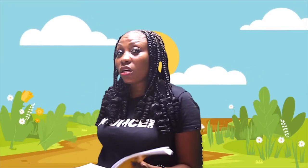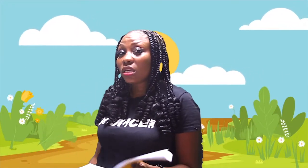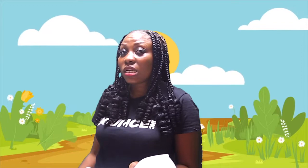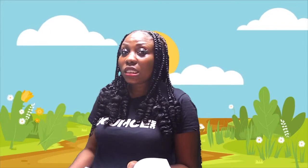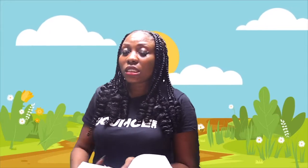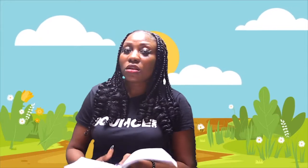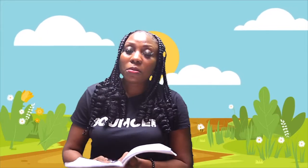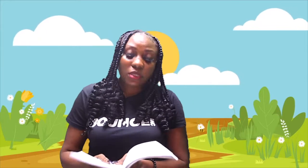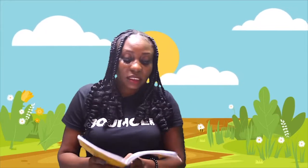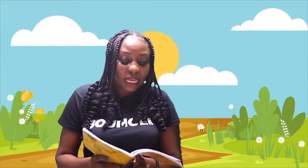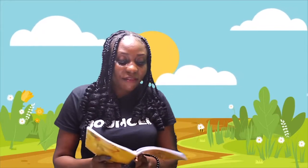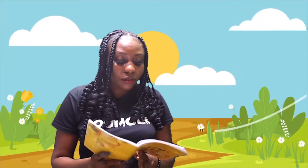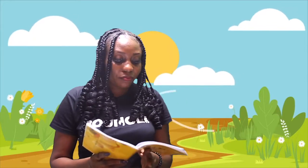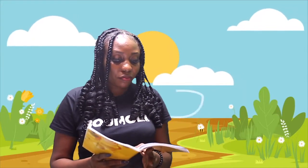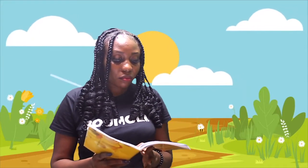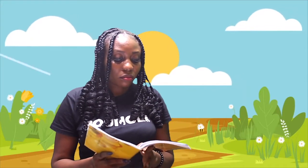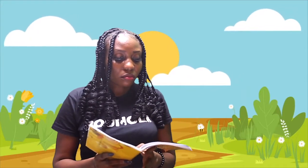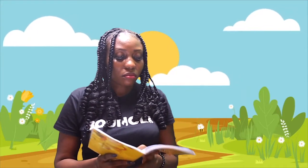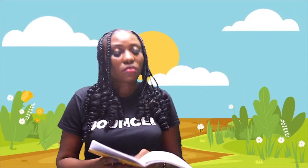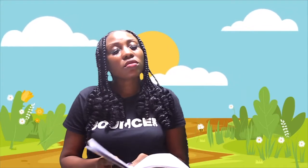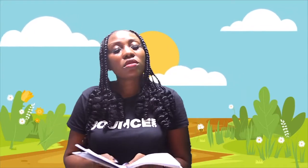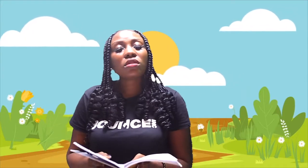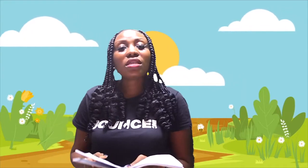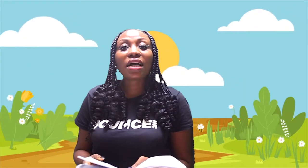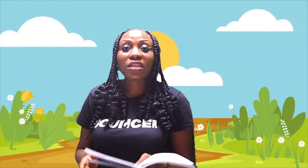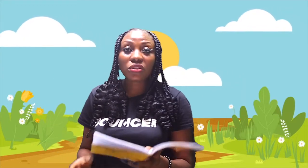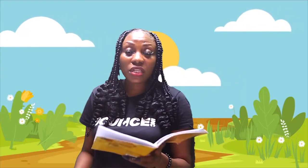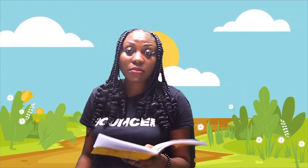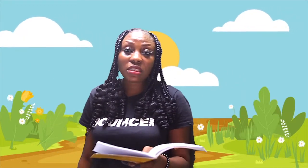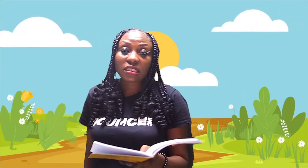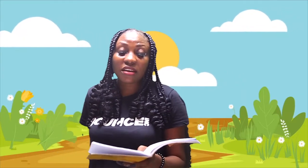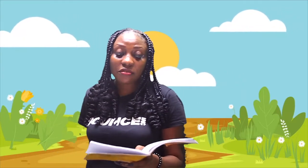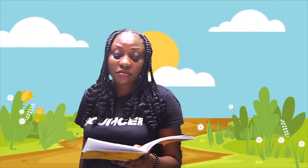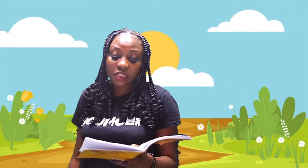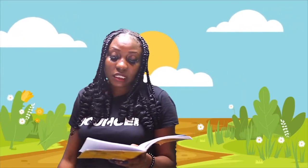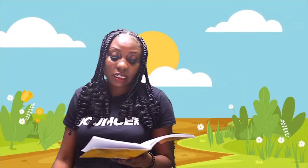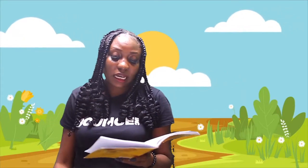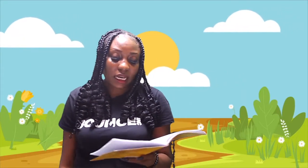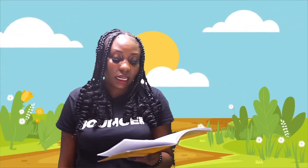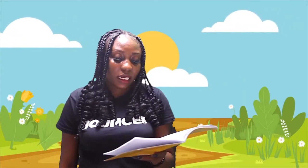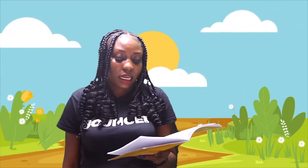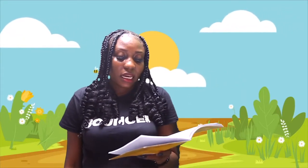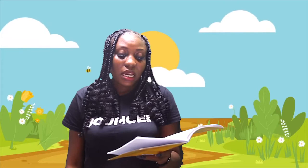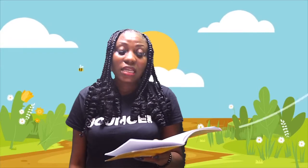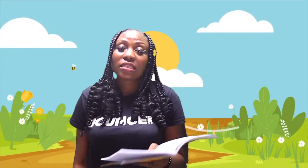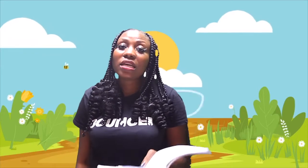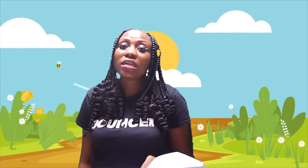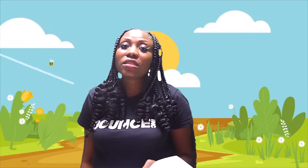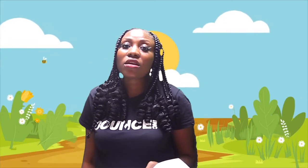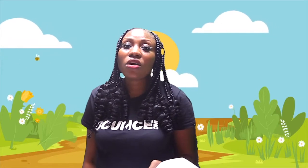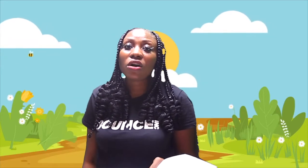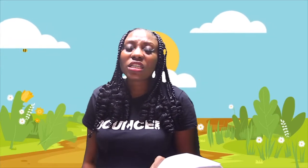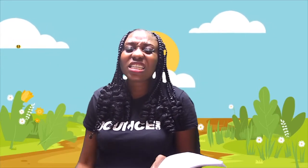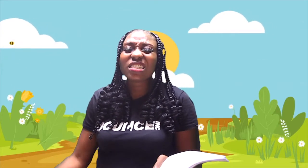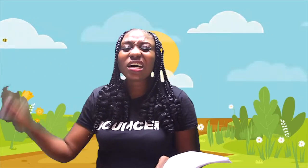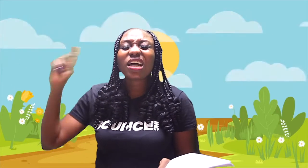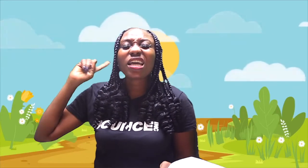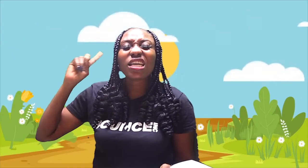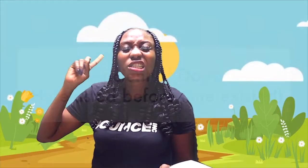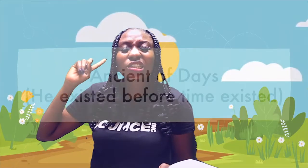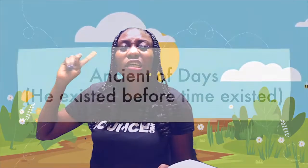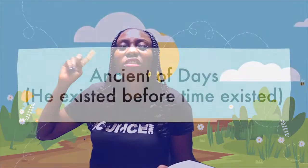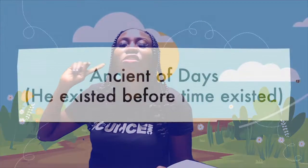last but not the least, number 7, Daniel chapter 7 verse 9, it says God is